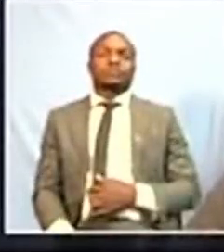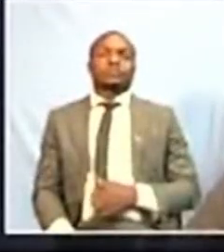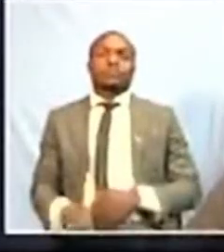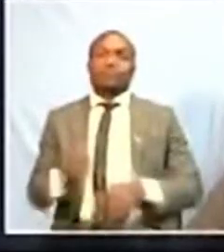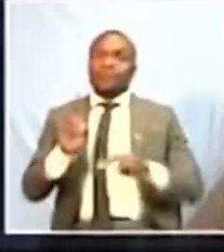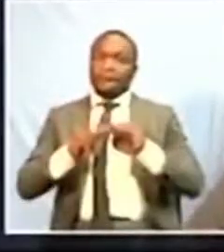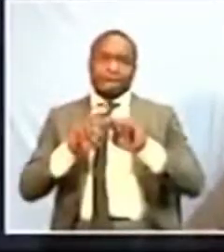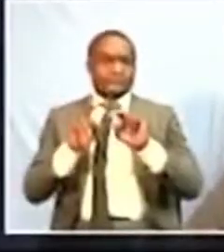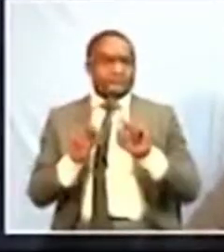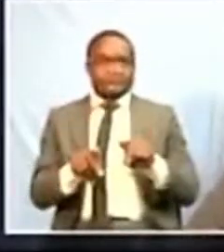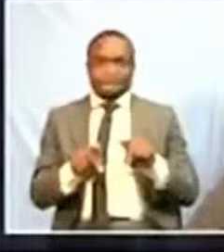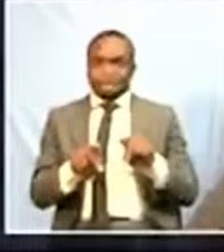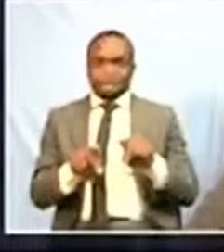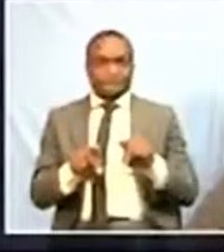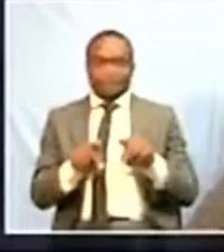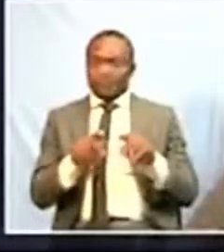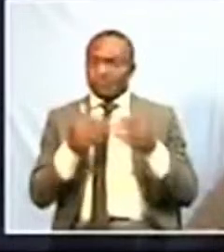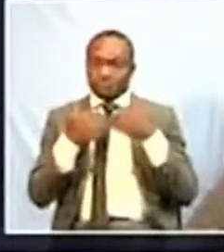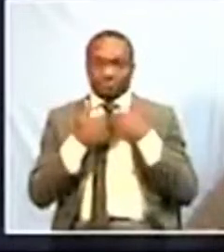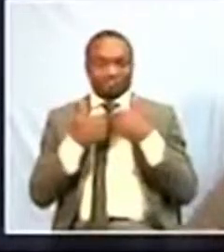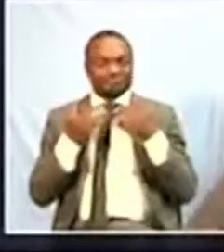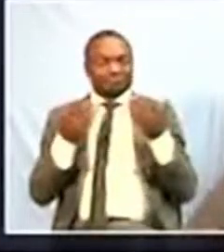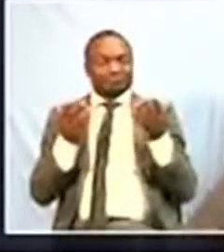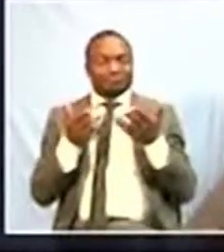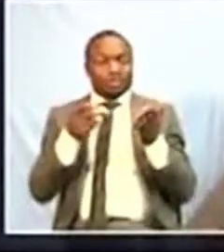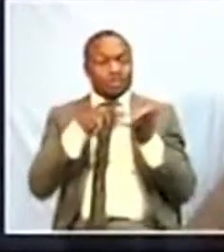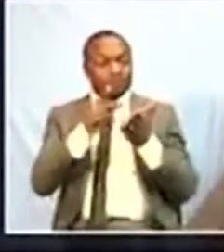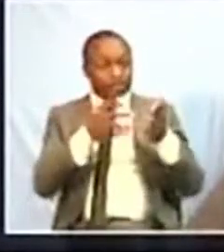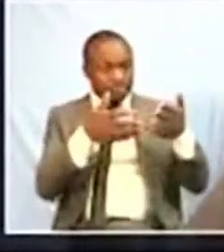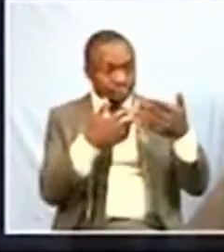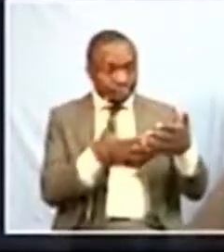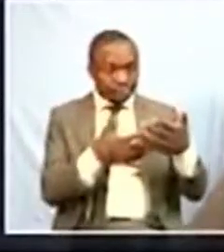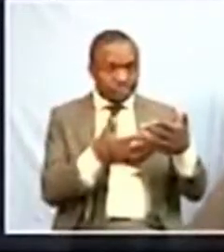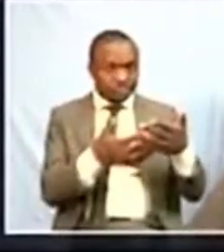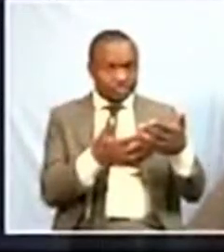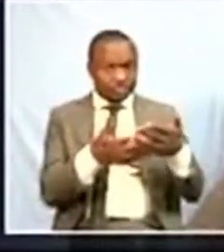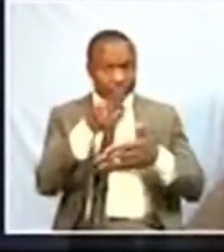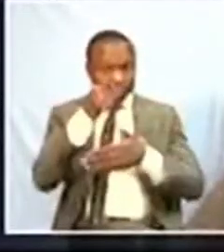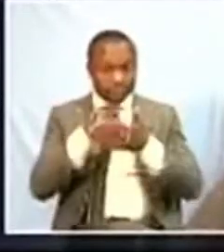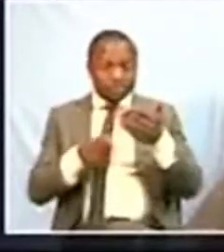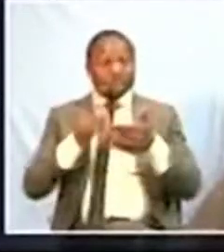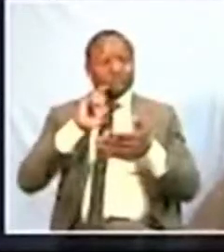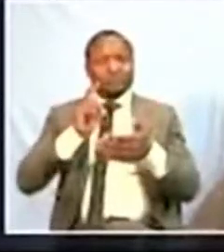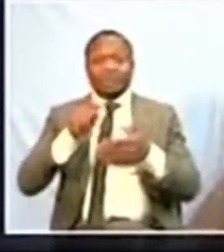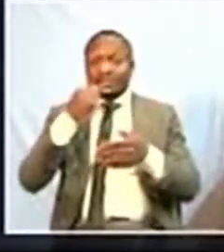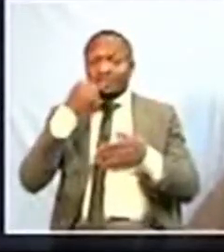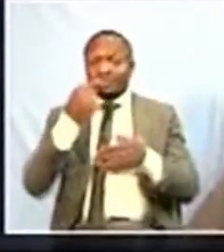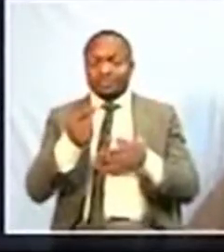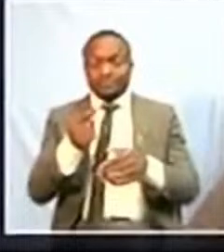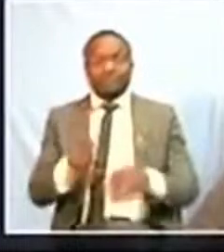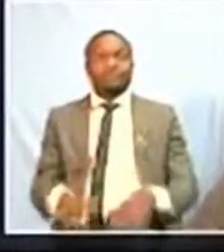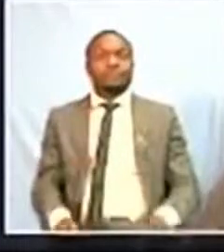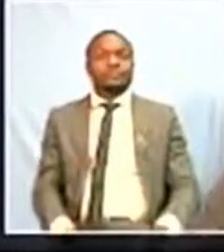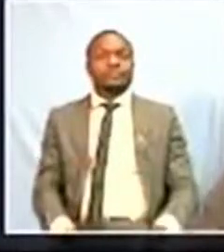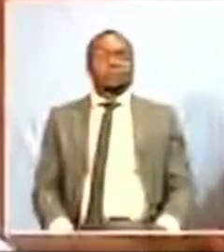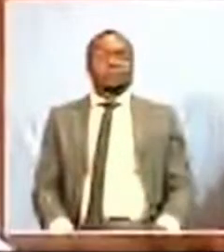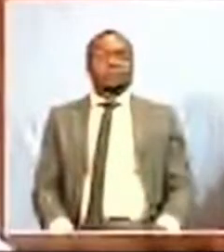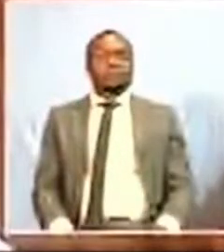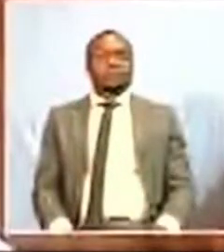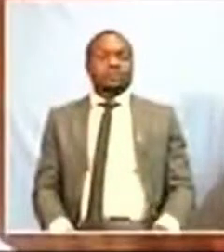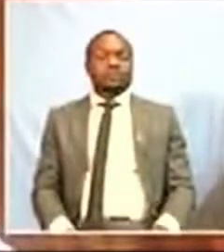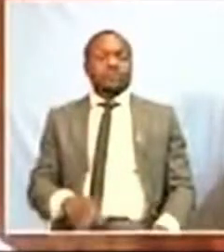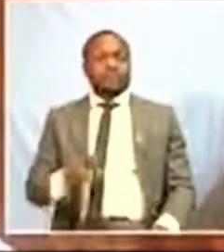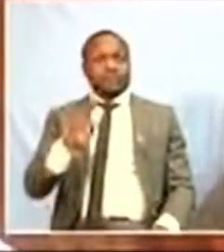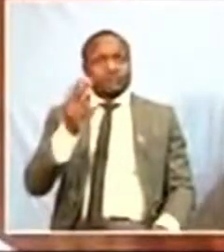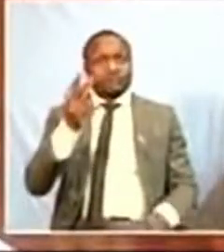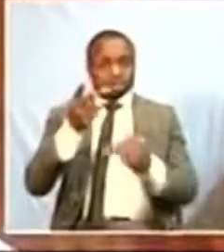Chair, I do not have the payment voucher. That's I That referred is what to you it. should have said. I The referred second